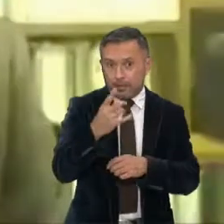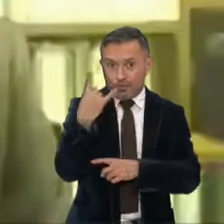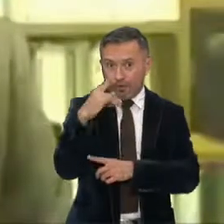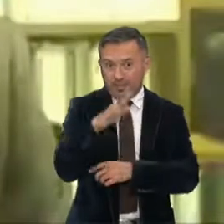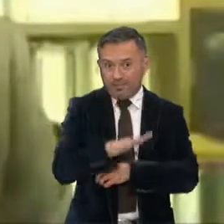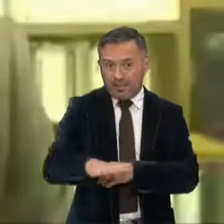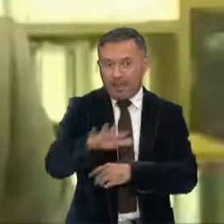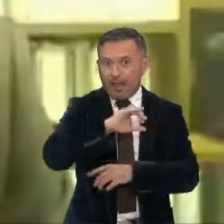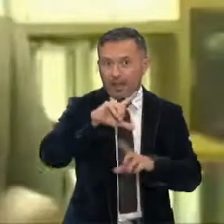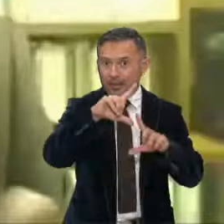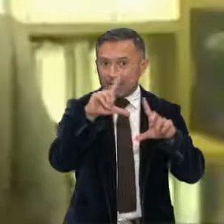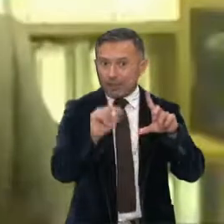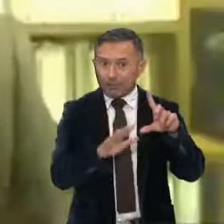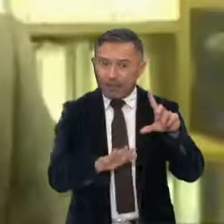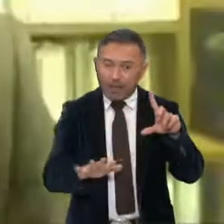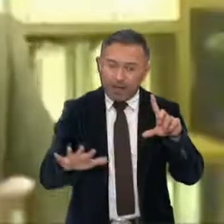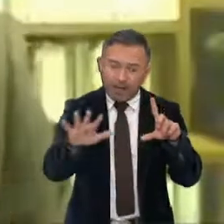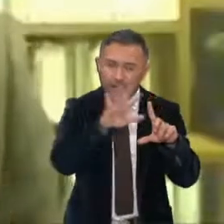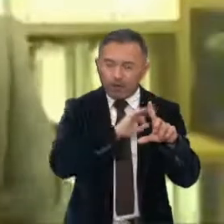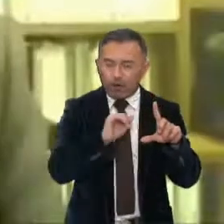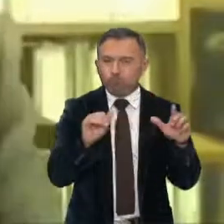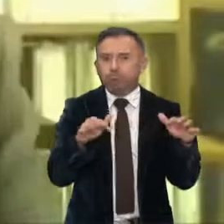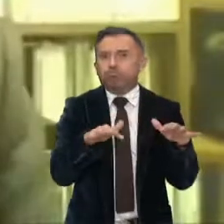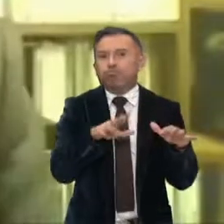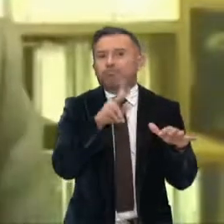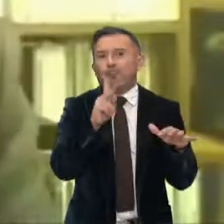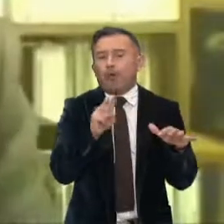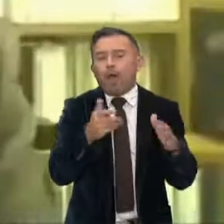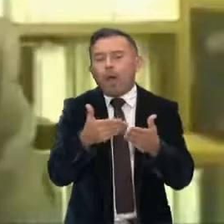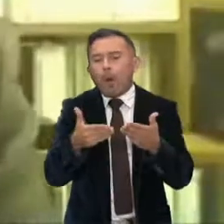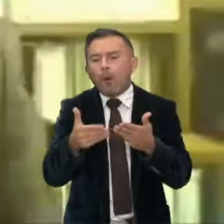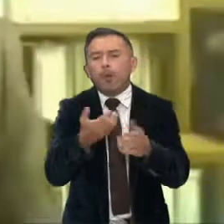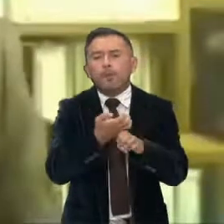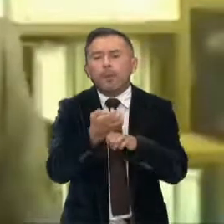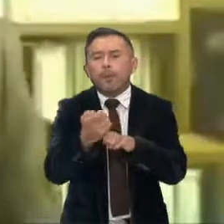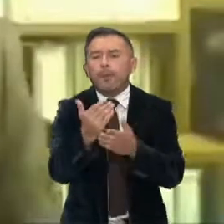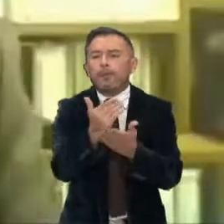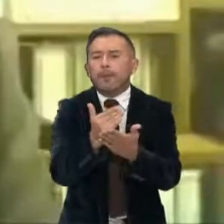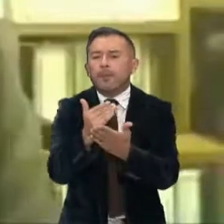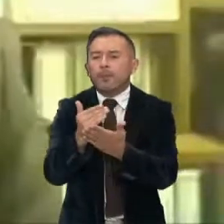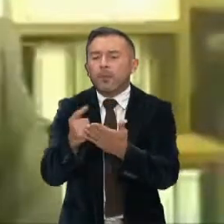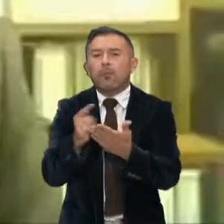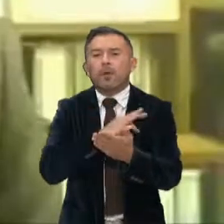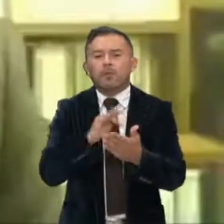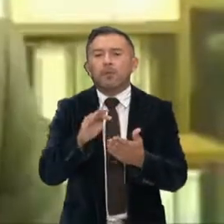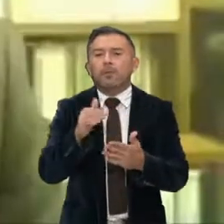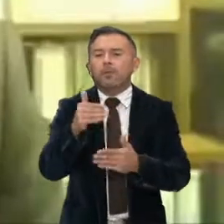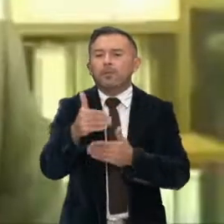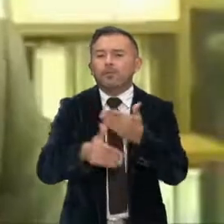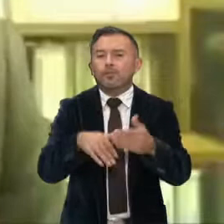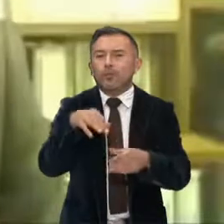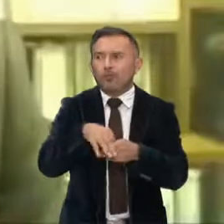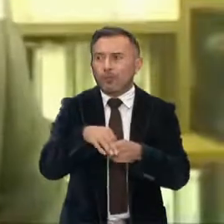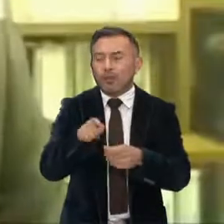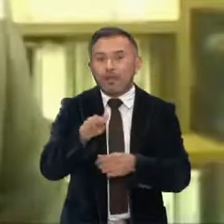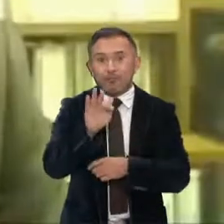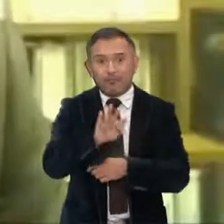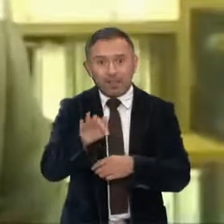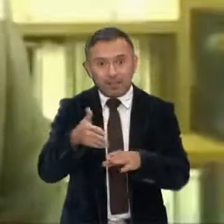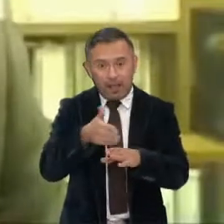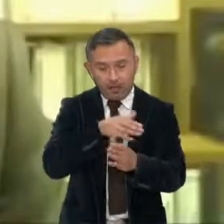these elections are in national elections. And this helped a lot the electoral process to be able to